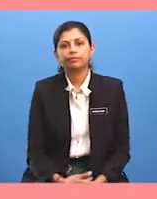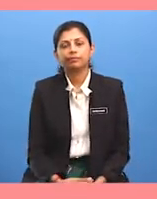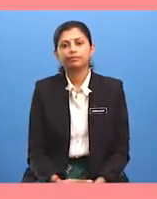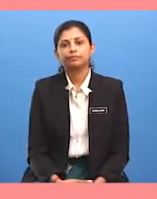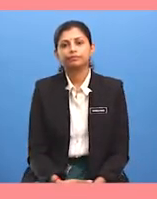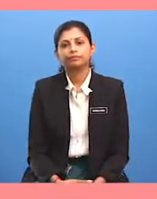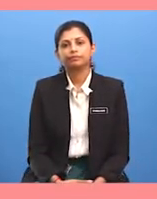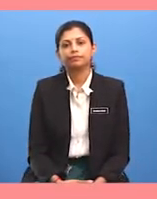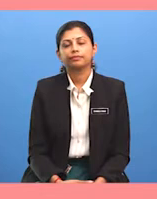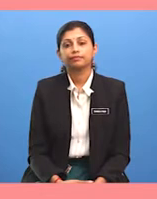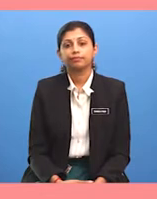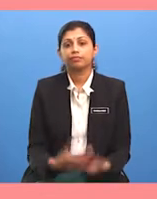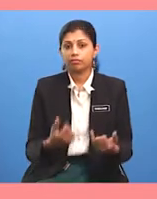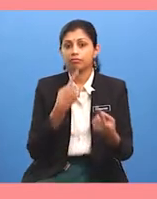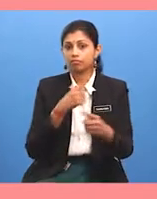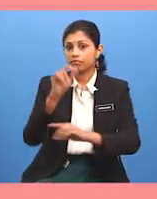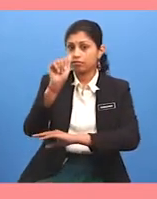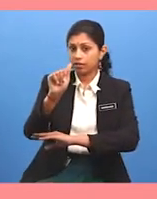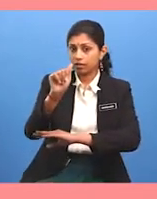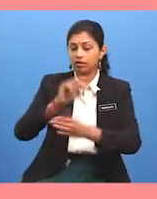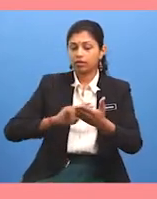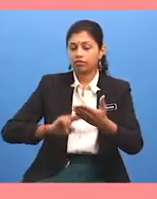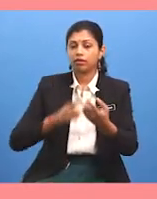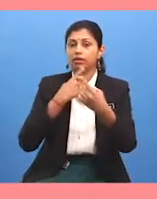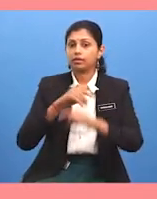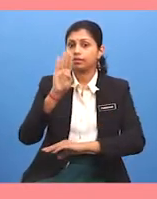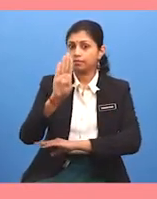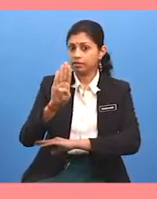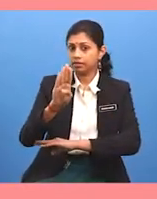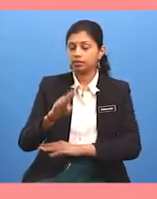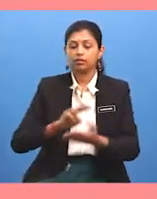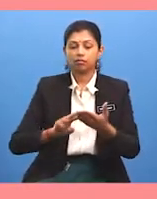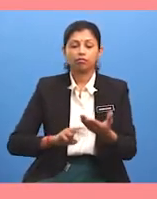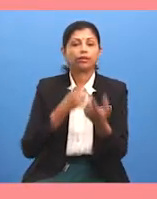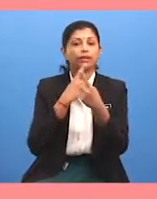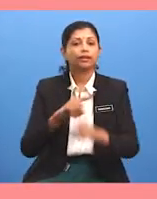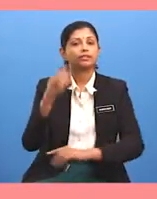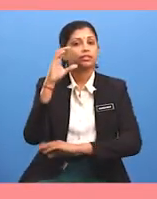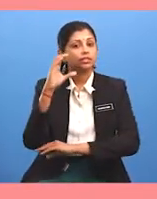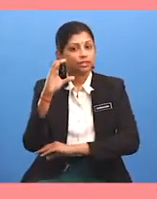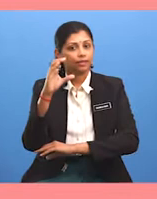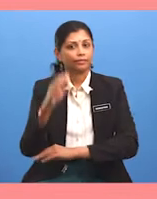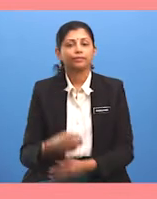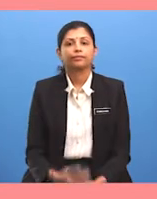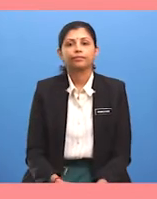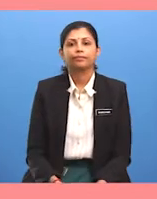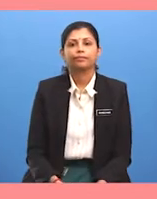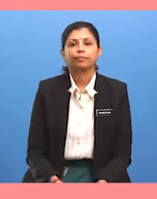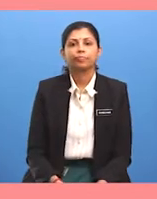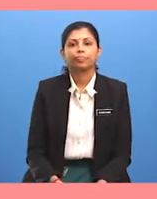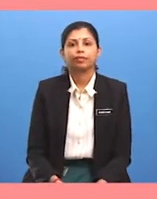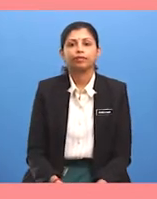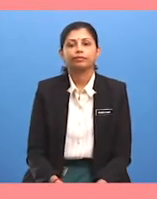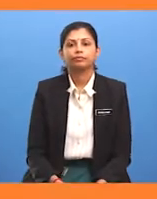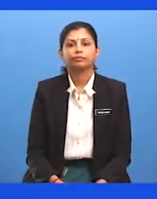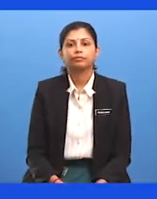prodigy, B. Hardworking and never give up, or C. Innovative and